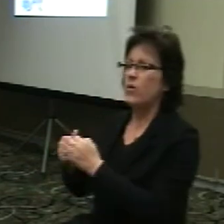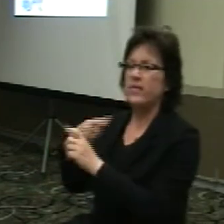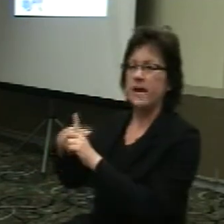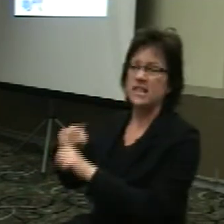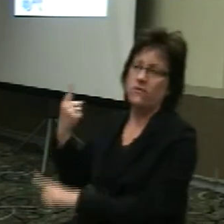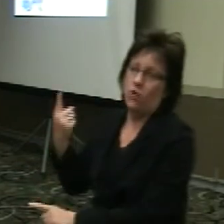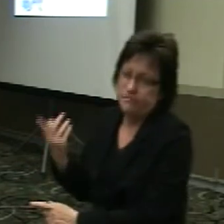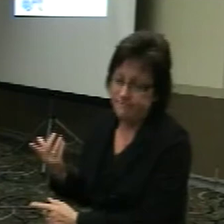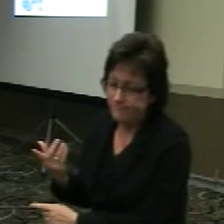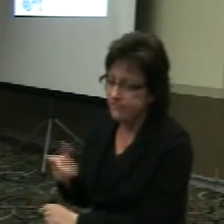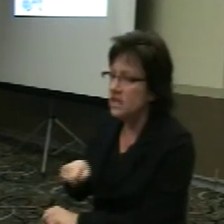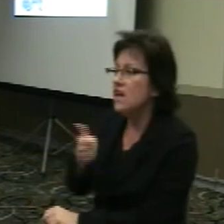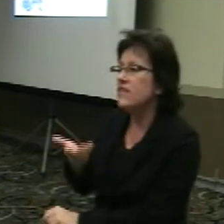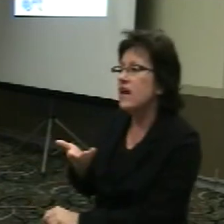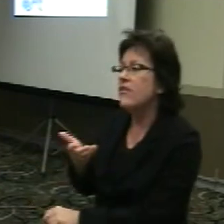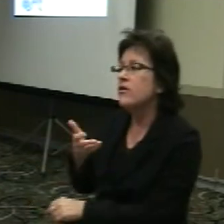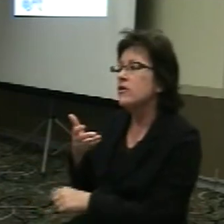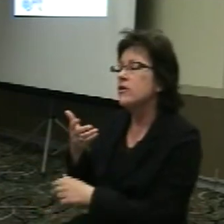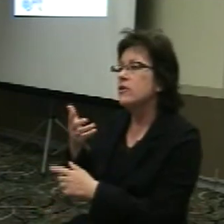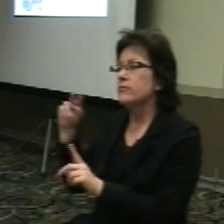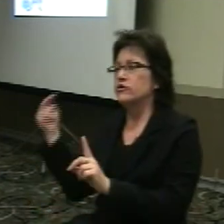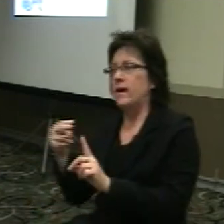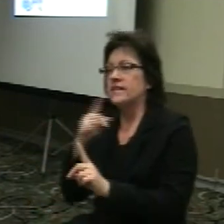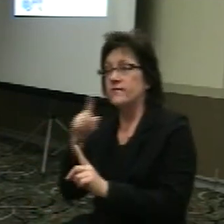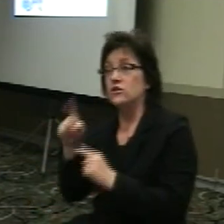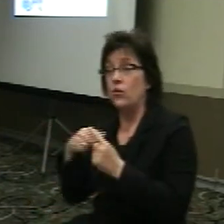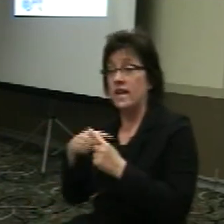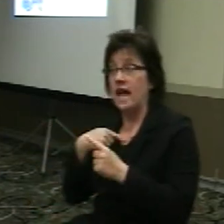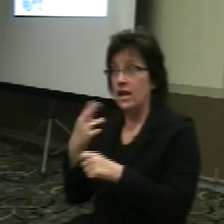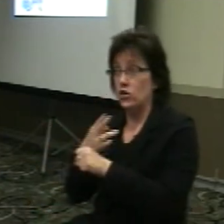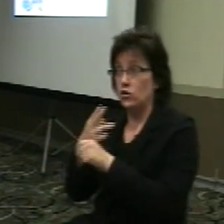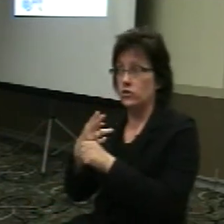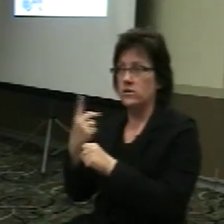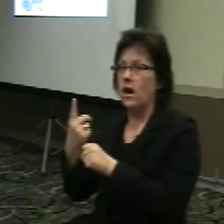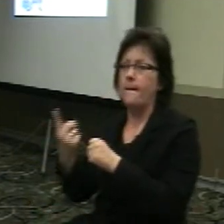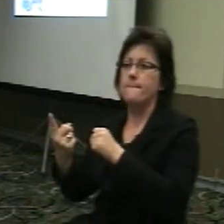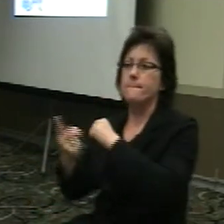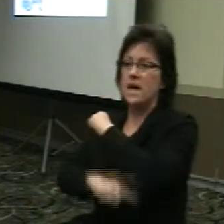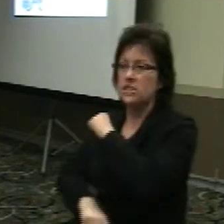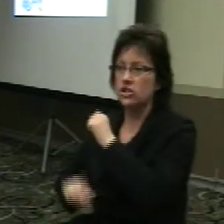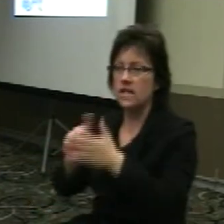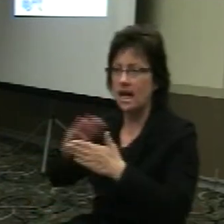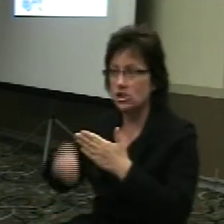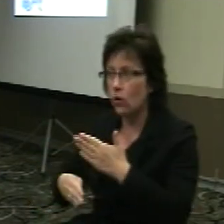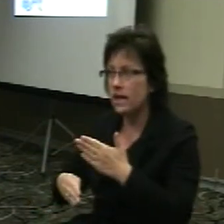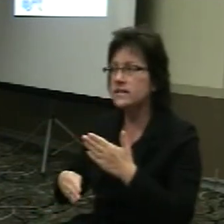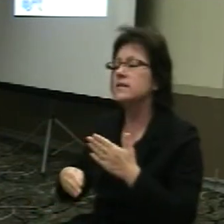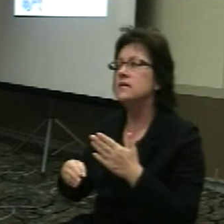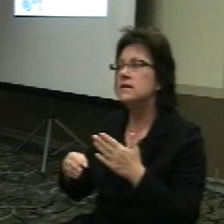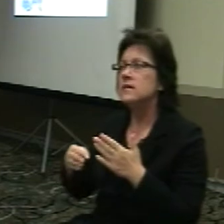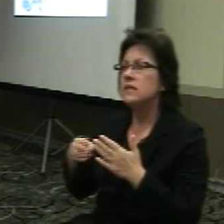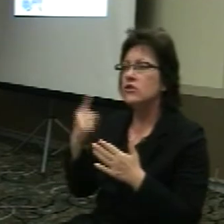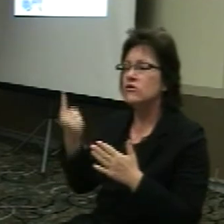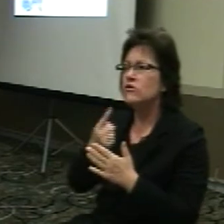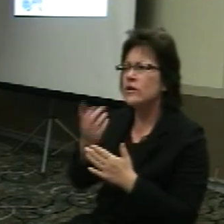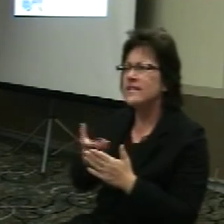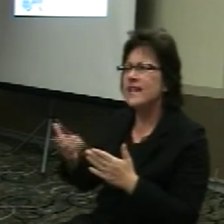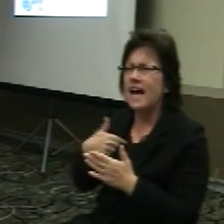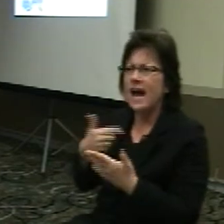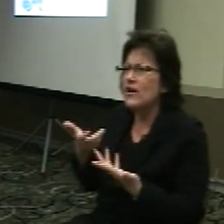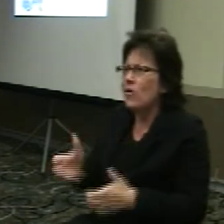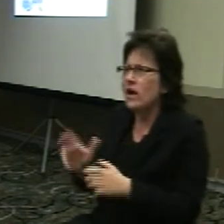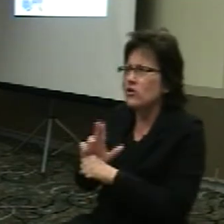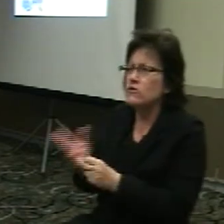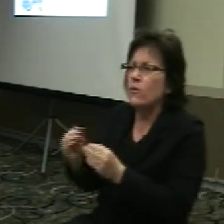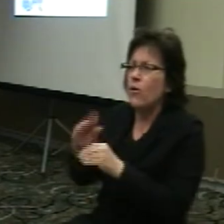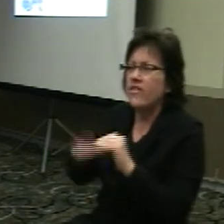The other side of this is that when I use a punisher, some people want to use, and there's always this thing of I don't want to